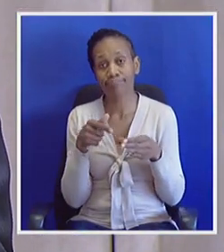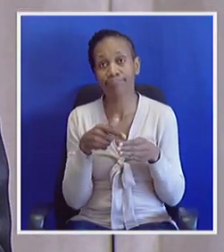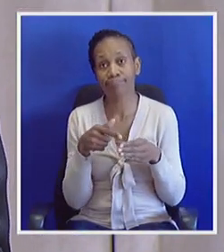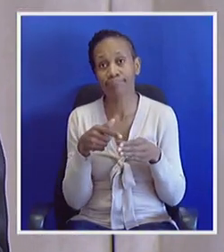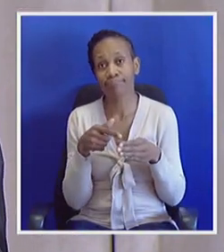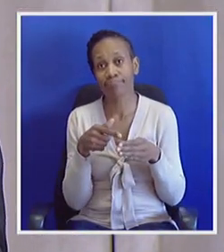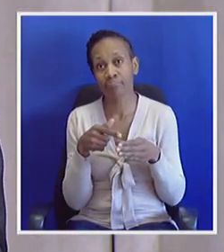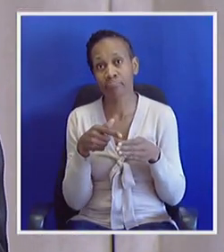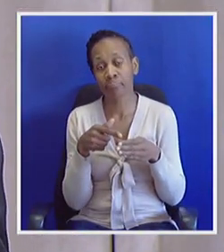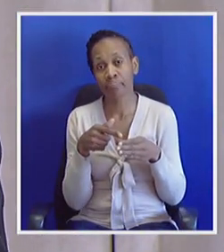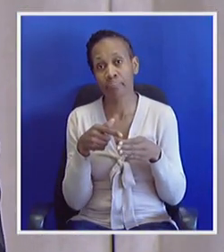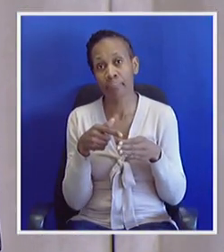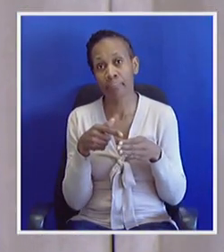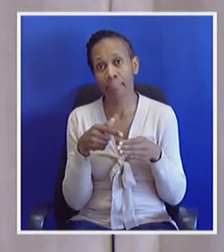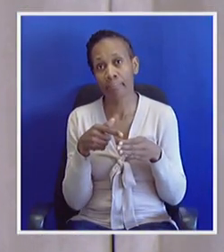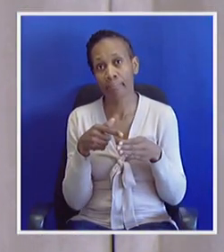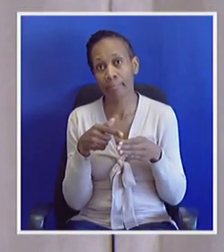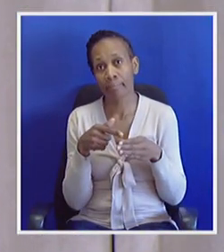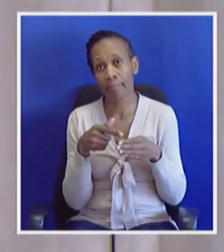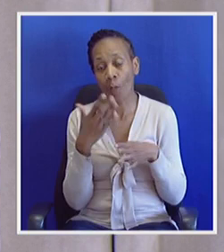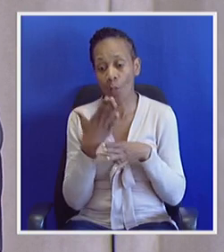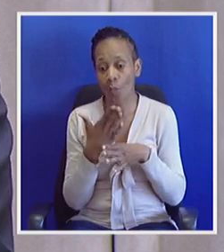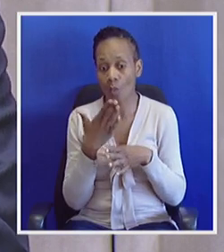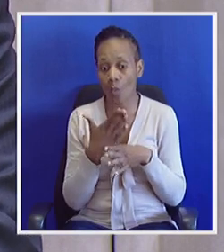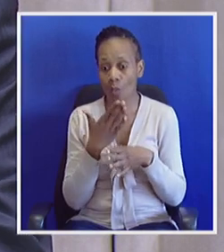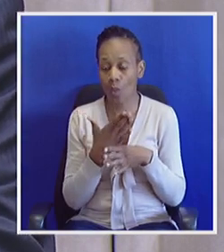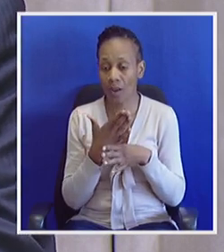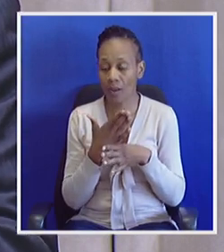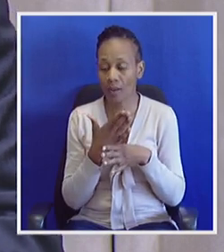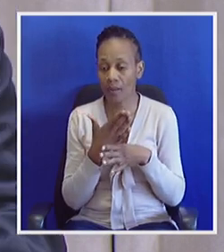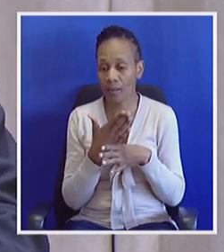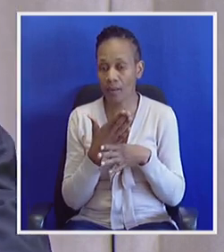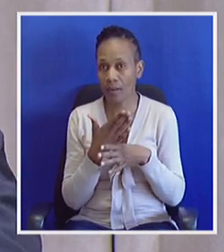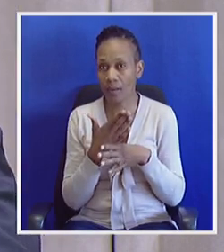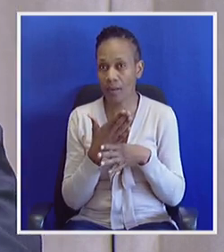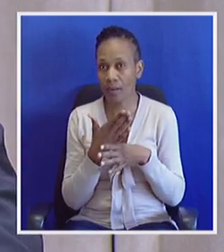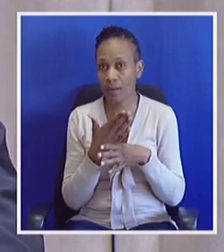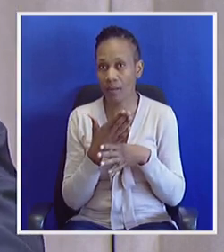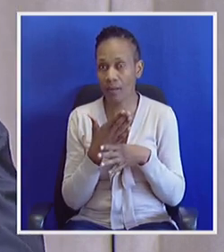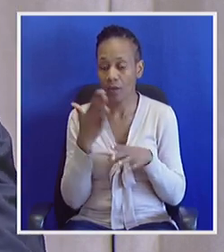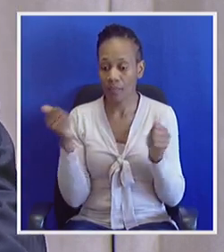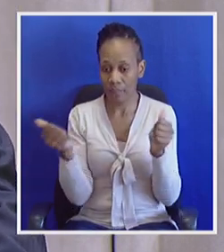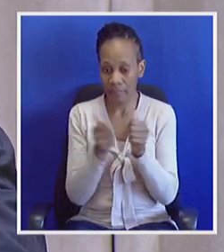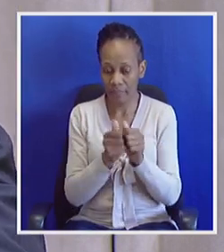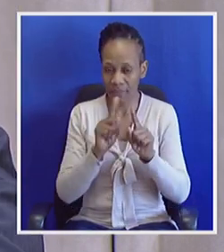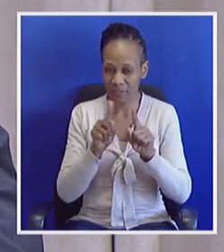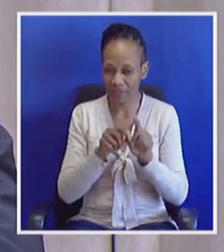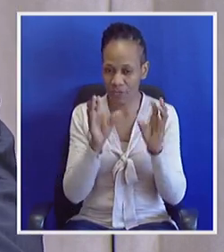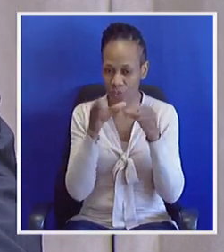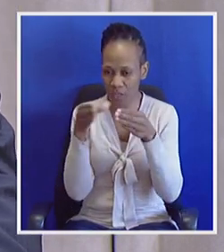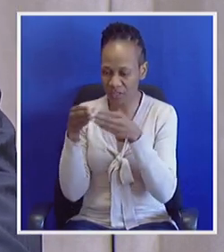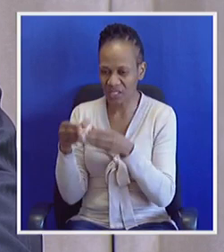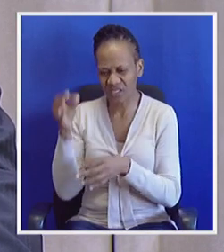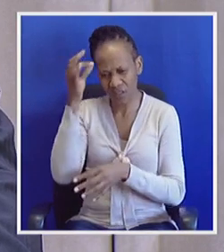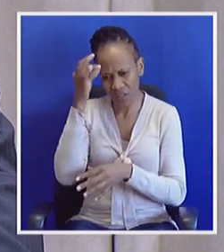undertaking or institution in which is involved a whole range of organizations, from government through to